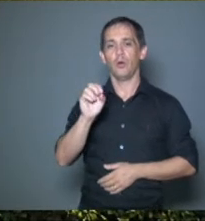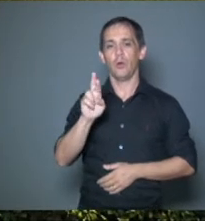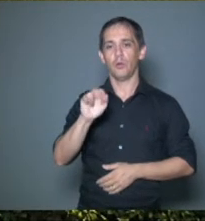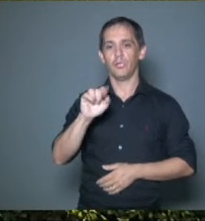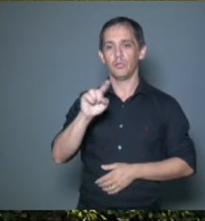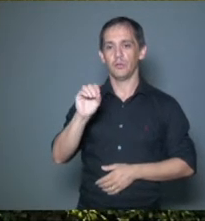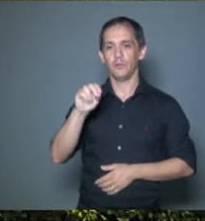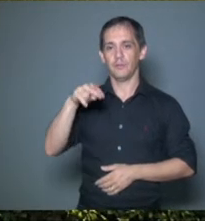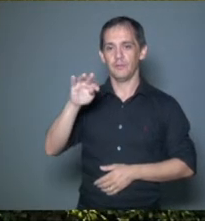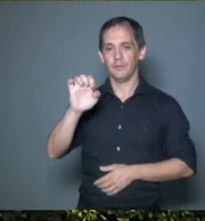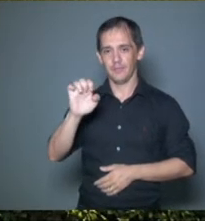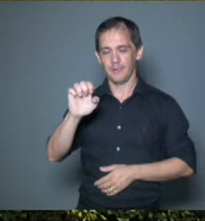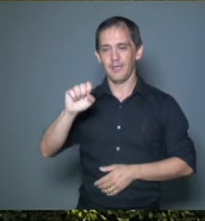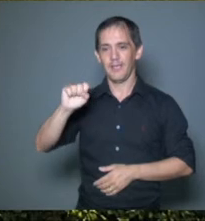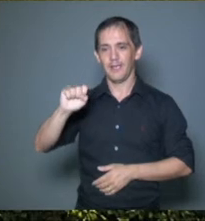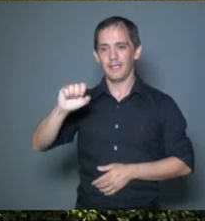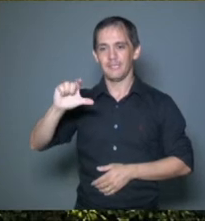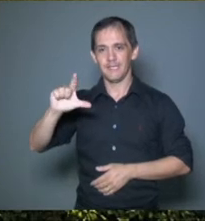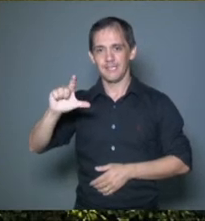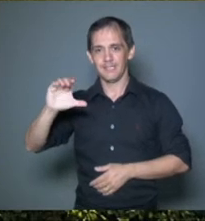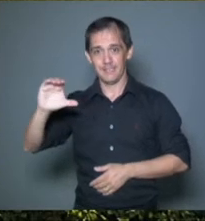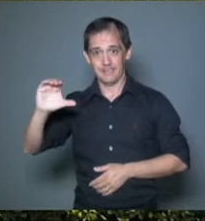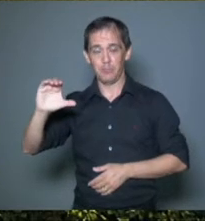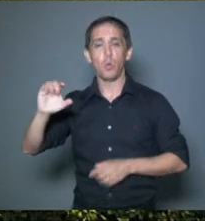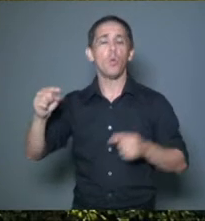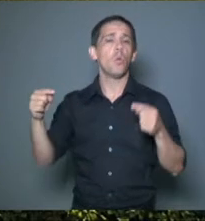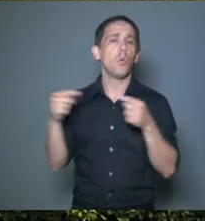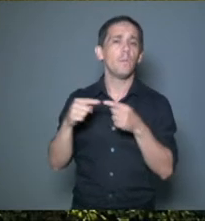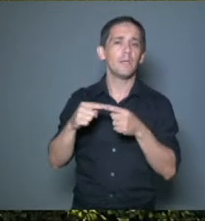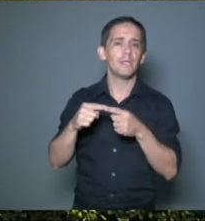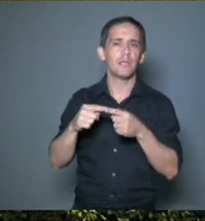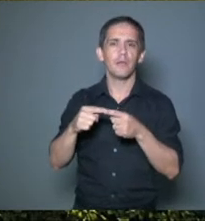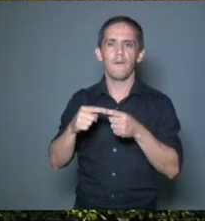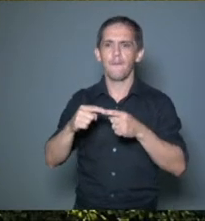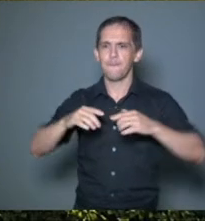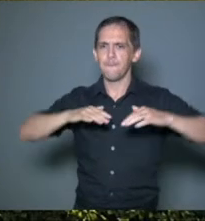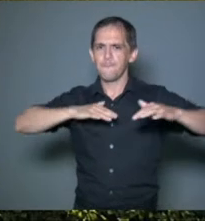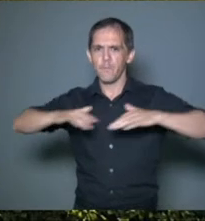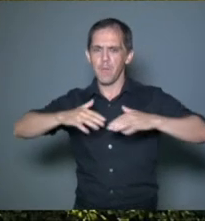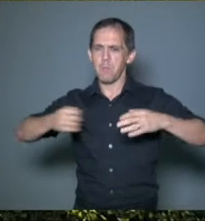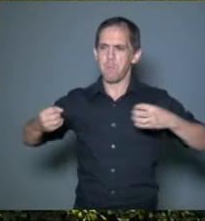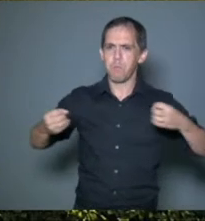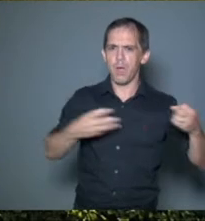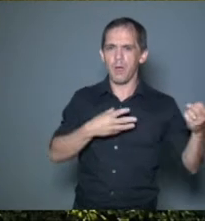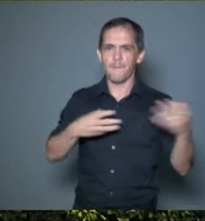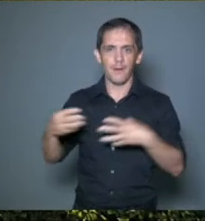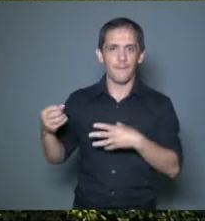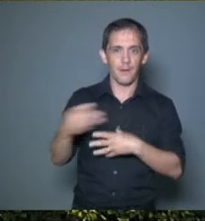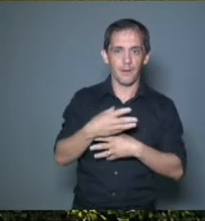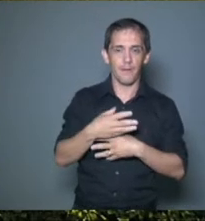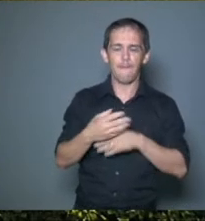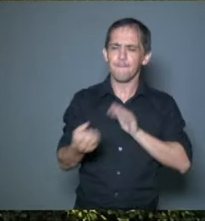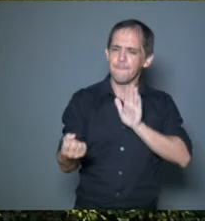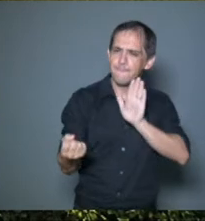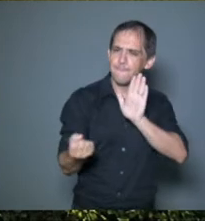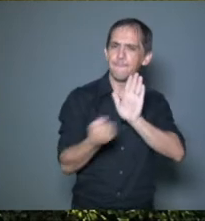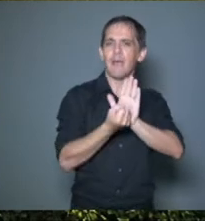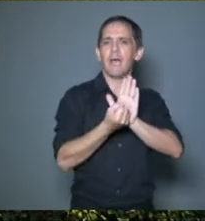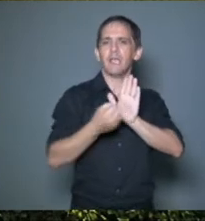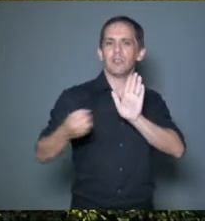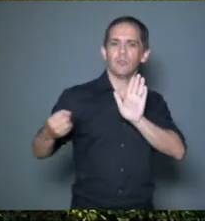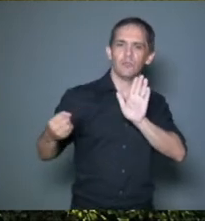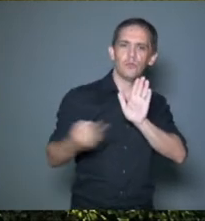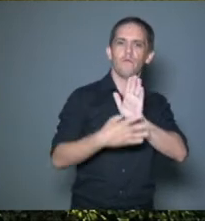you. It's Horizonte SLC, representing the innovation drive of the company. So this